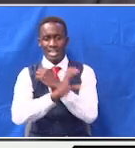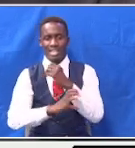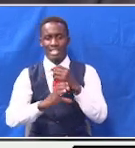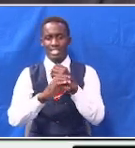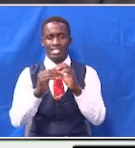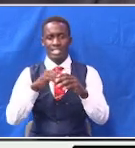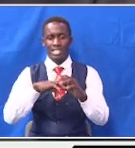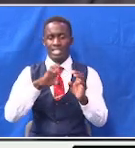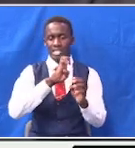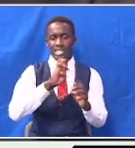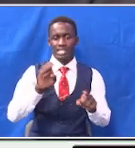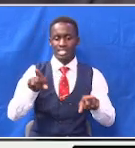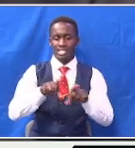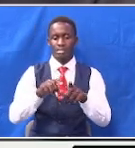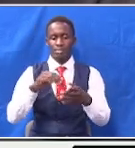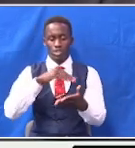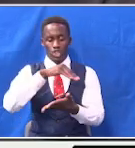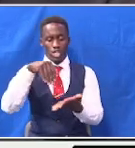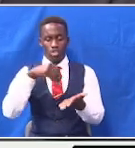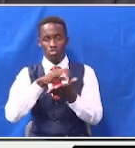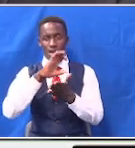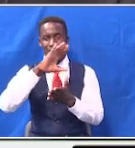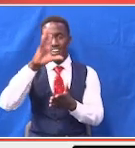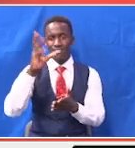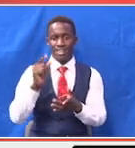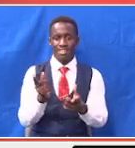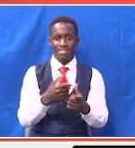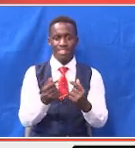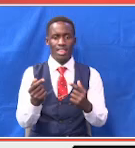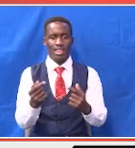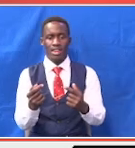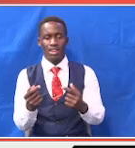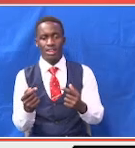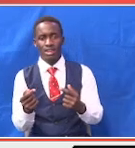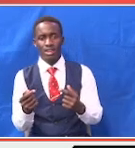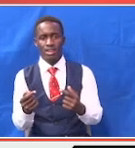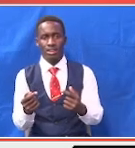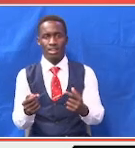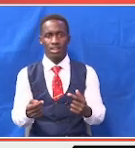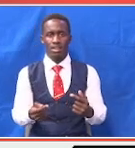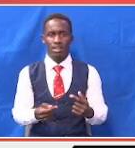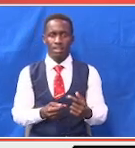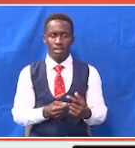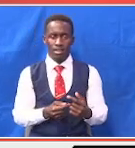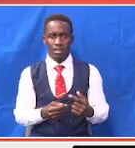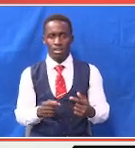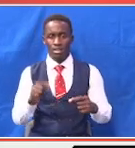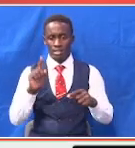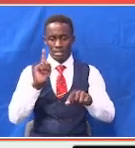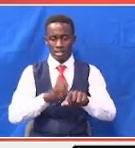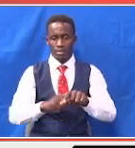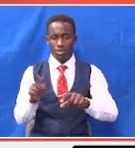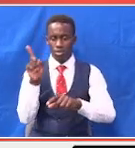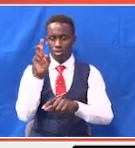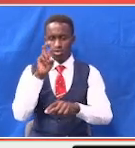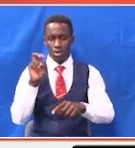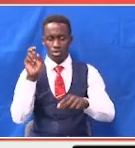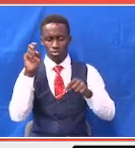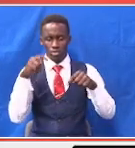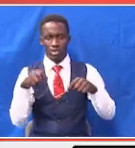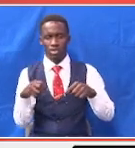East and Central Africa. And then when you look at, today we were